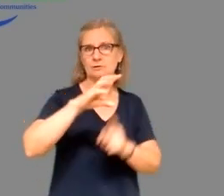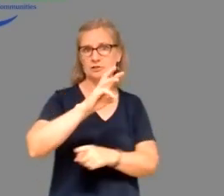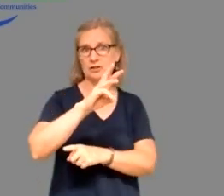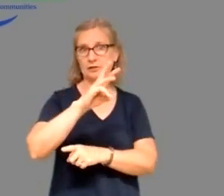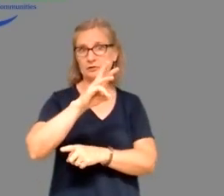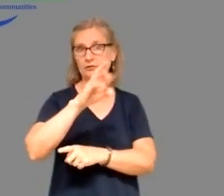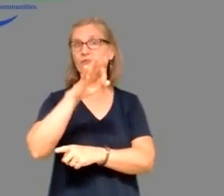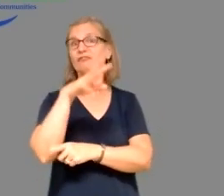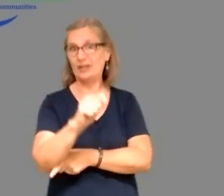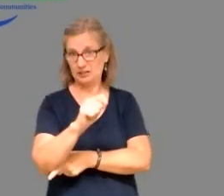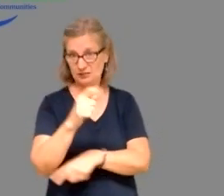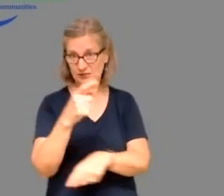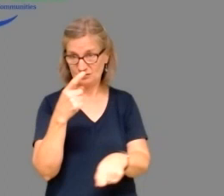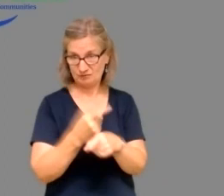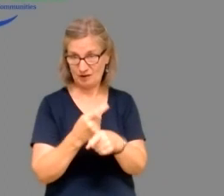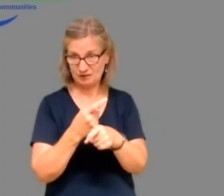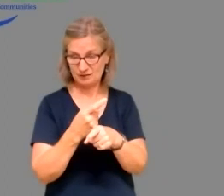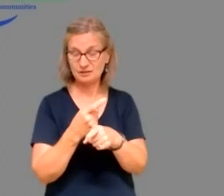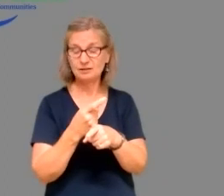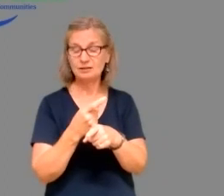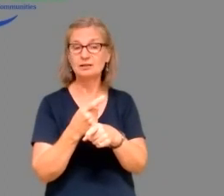approach, even with the